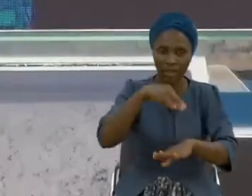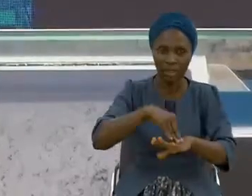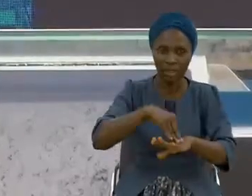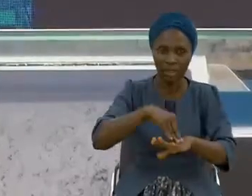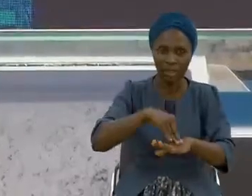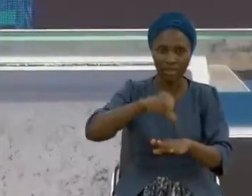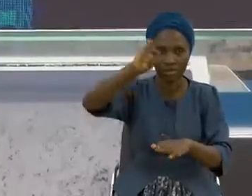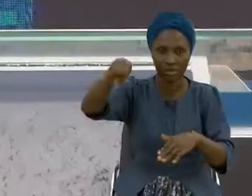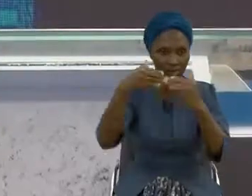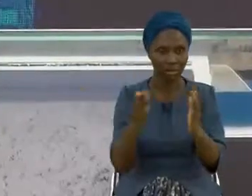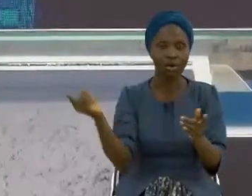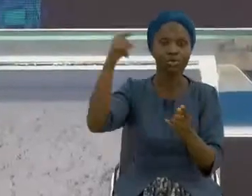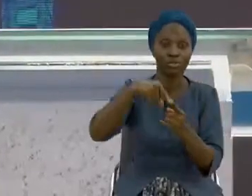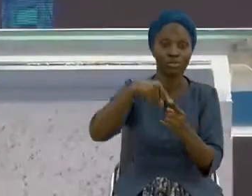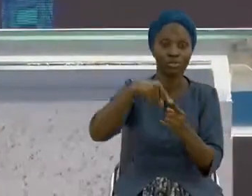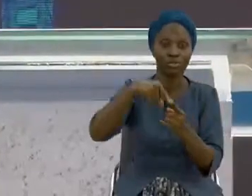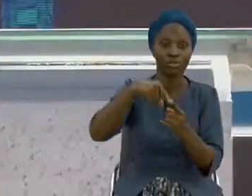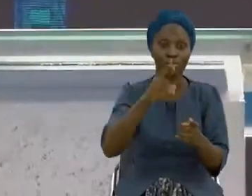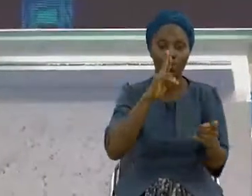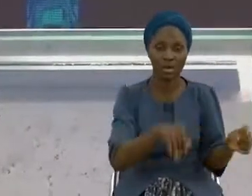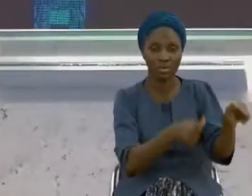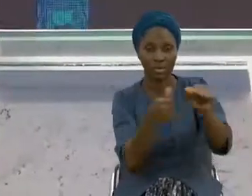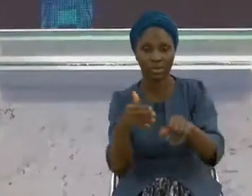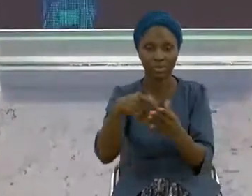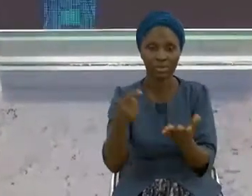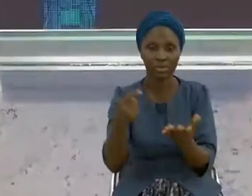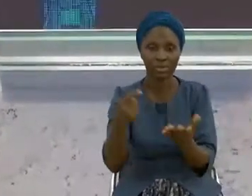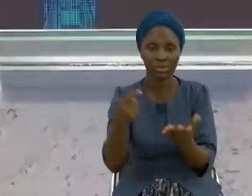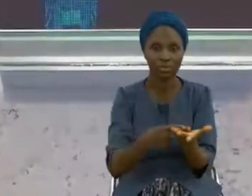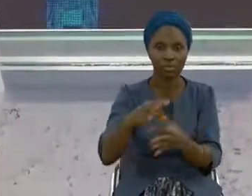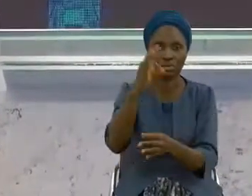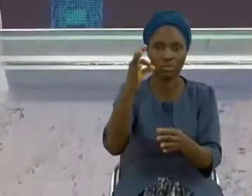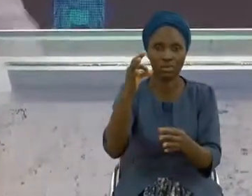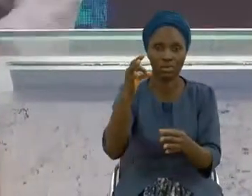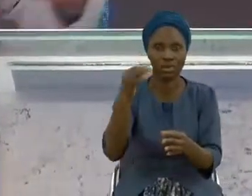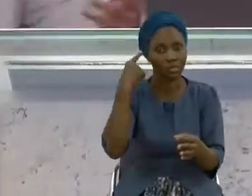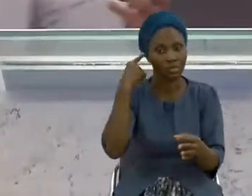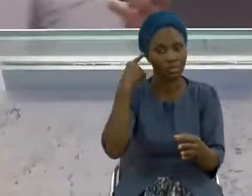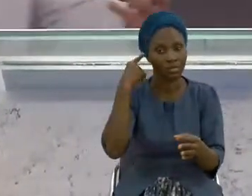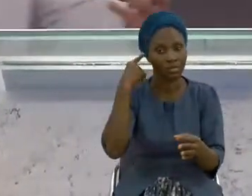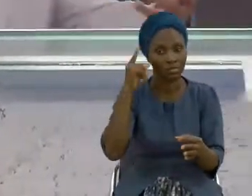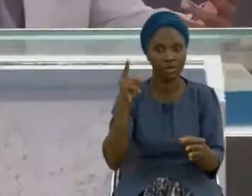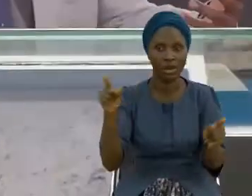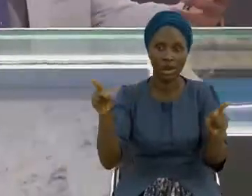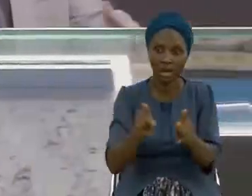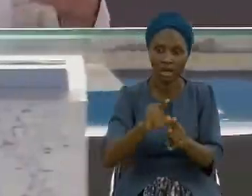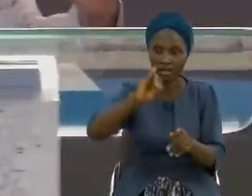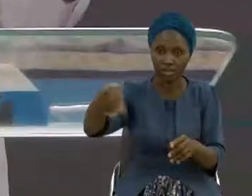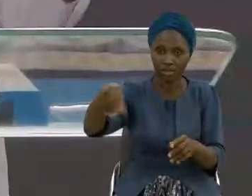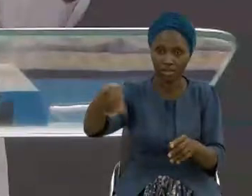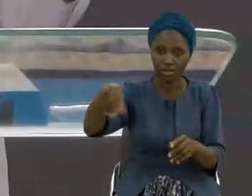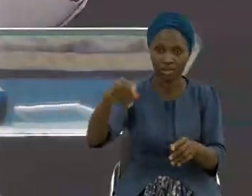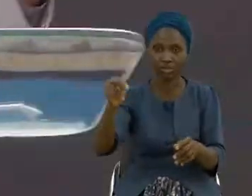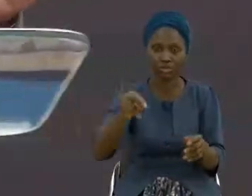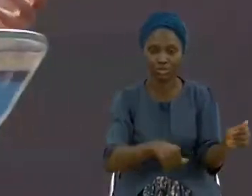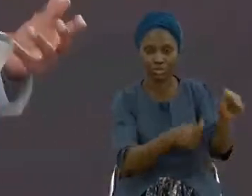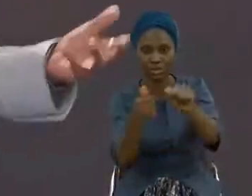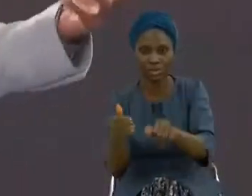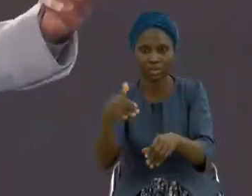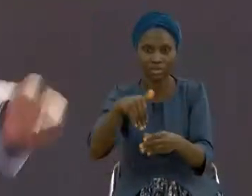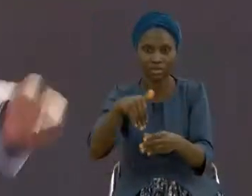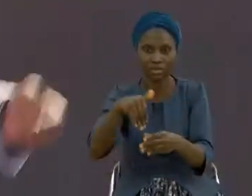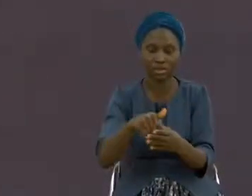holy ghost first john baptized with water even so will you be